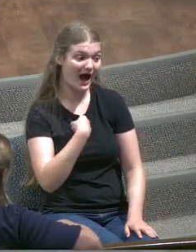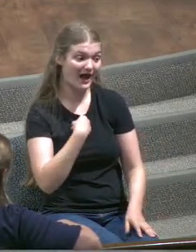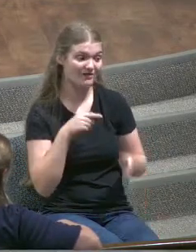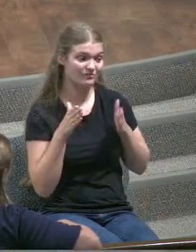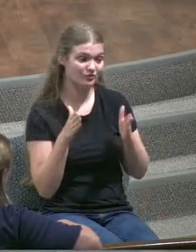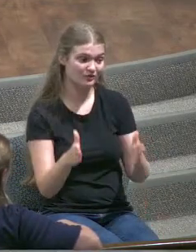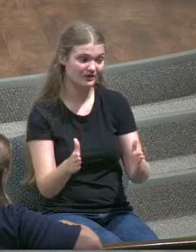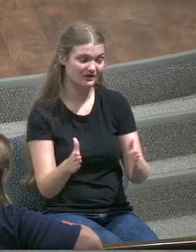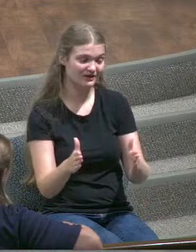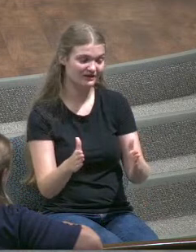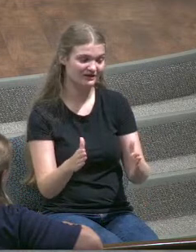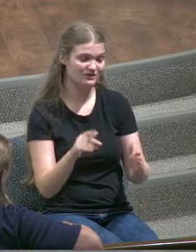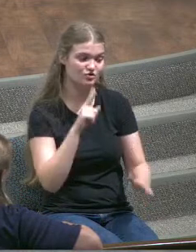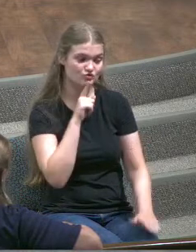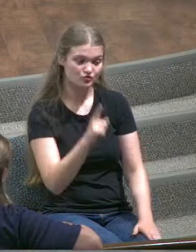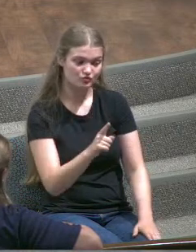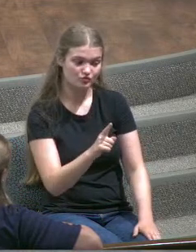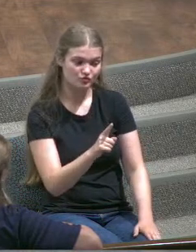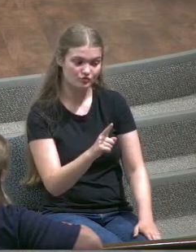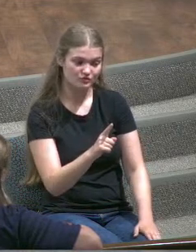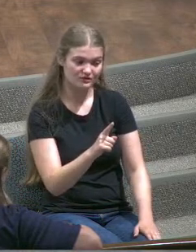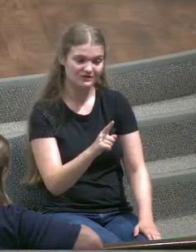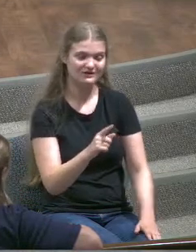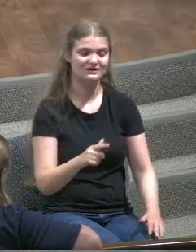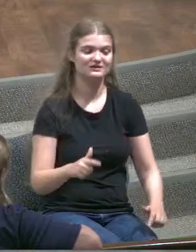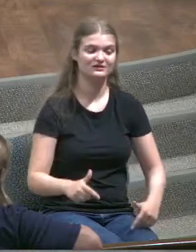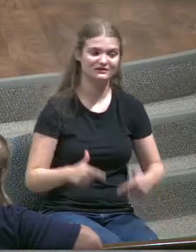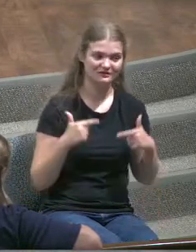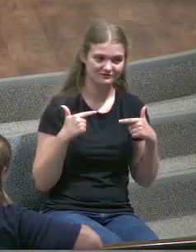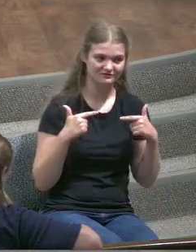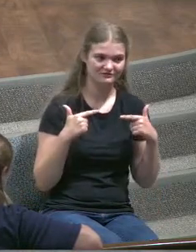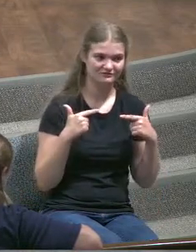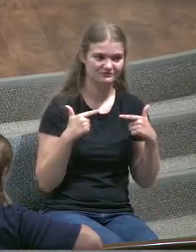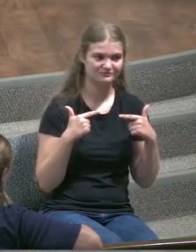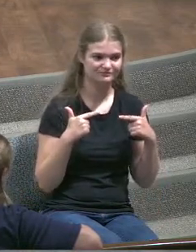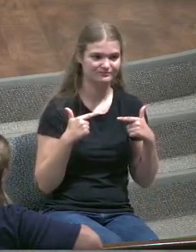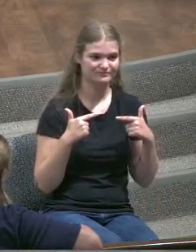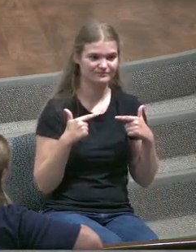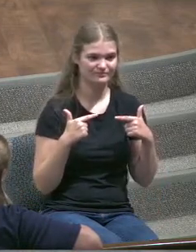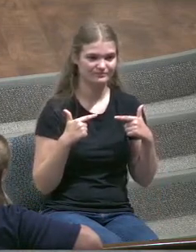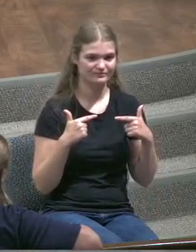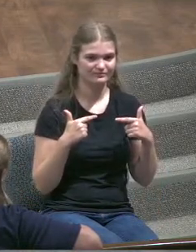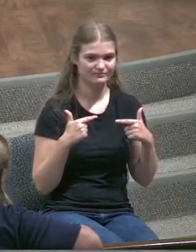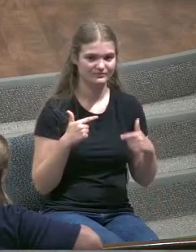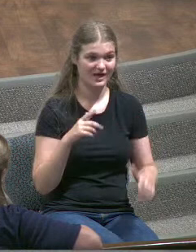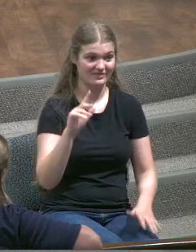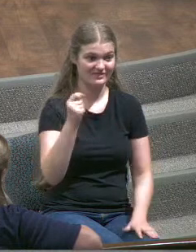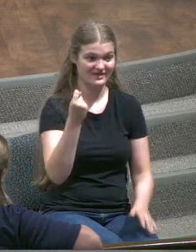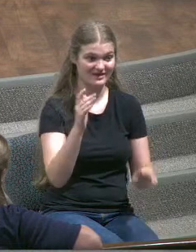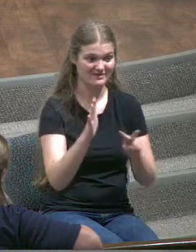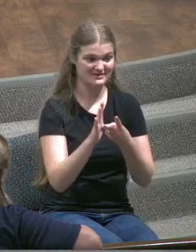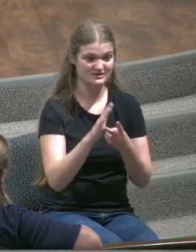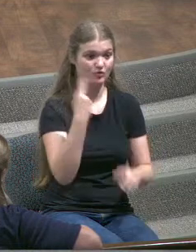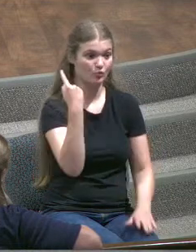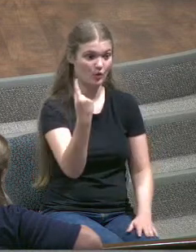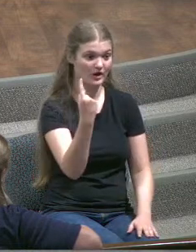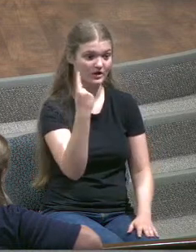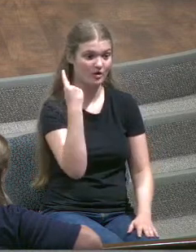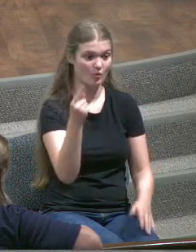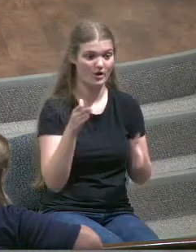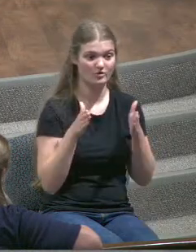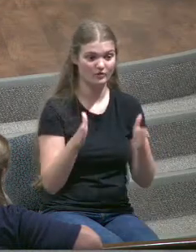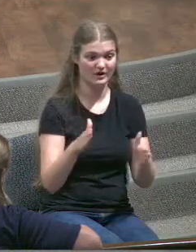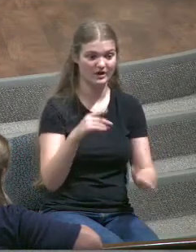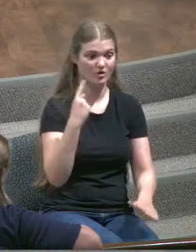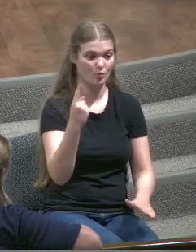way, the truth, and the life. The definite article, the, means there's one. There's one way, there's one truth,